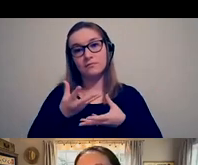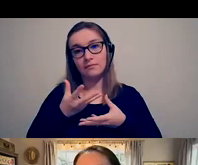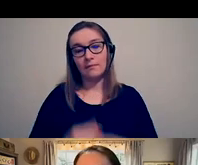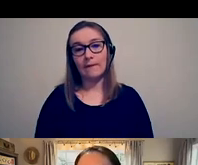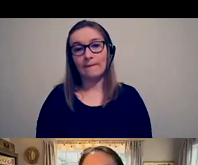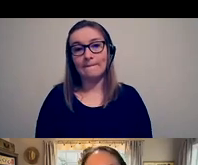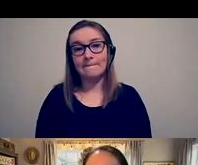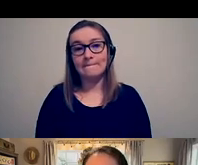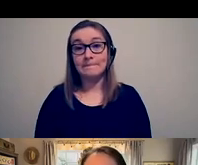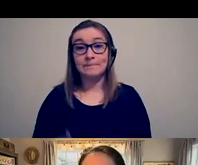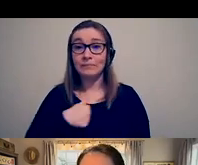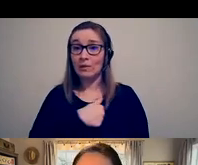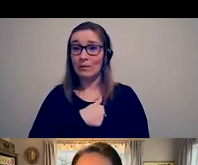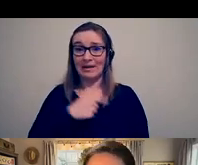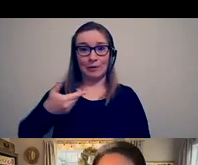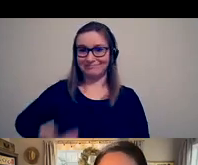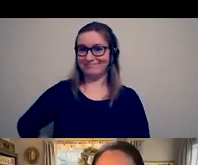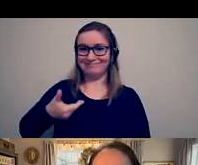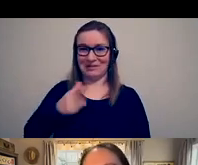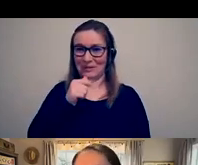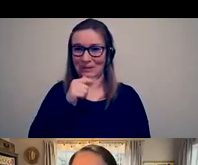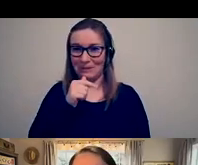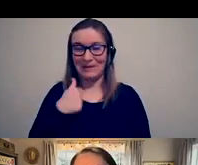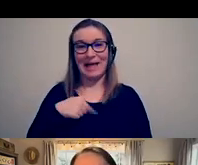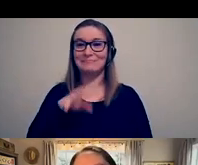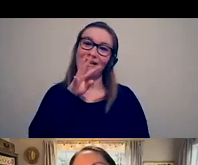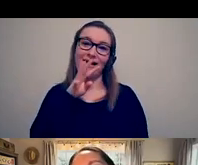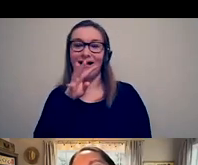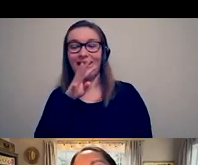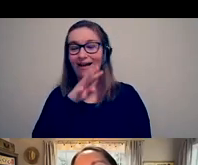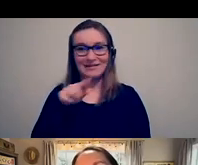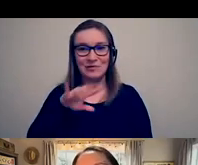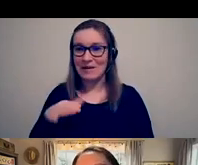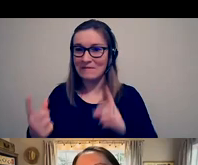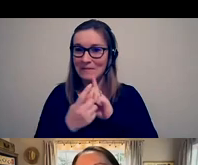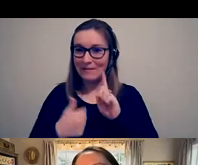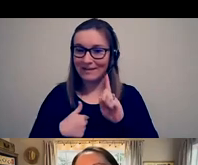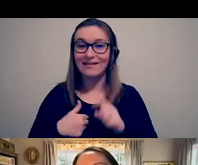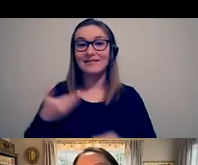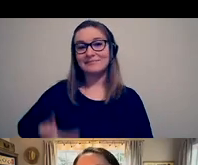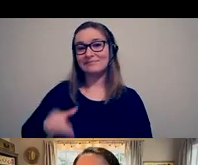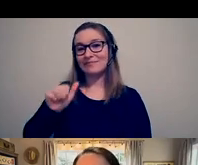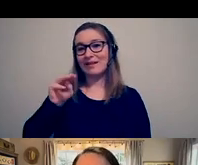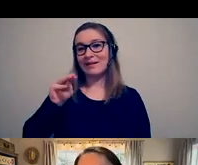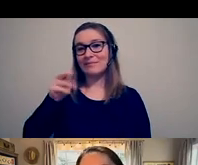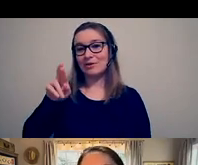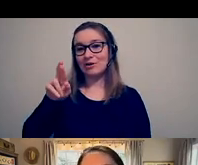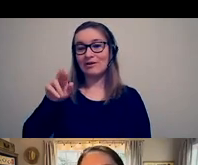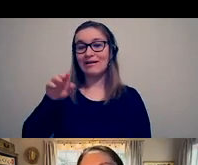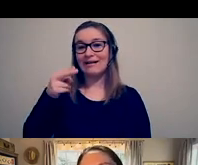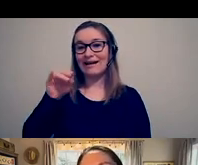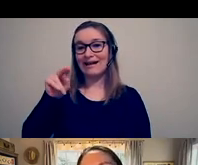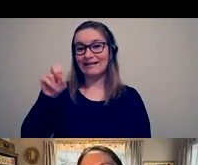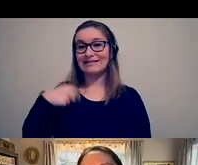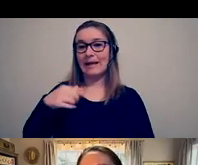And who are we? Who am I? This person who's talking to you, if you've never been here before. I am Amber Hines. I'm the lead organizer for the